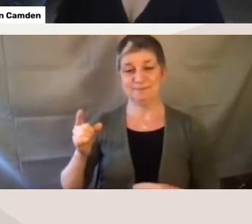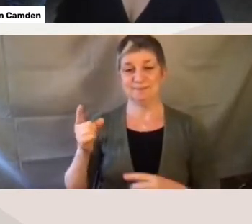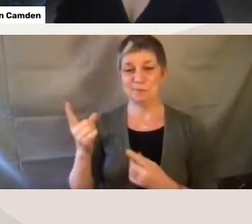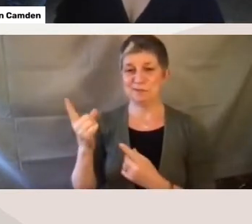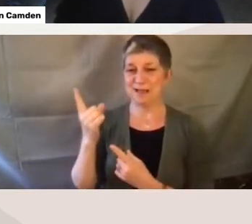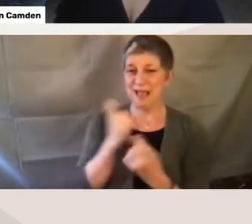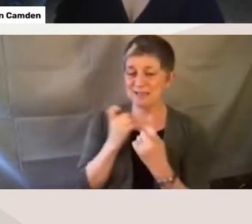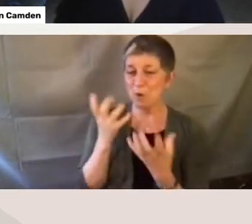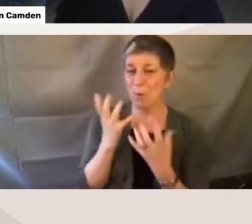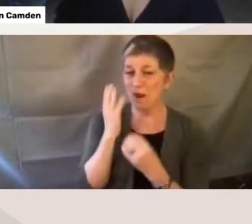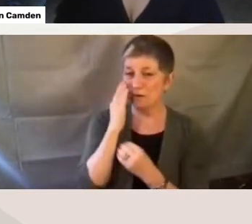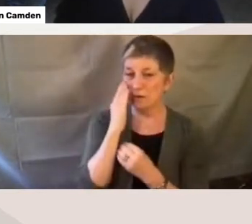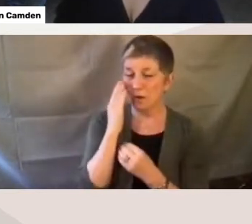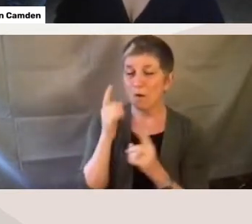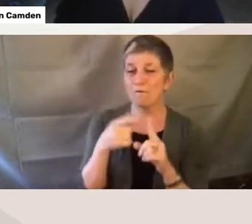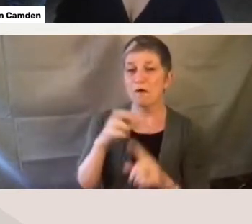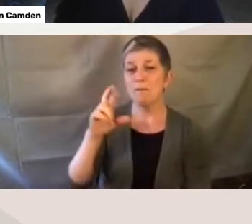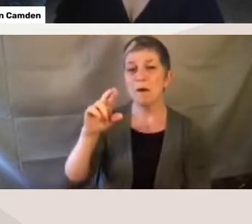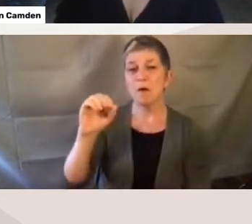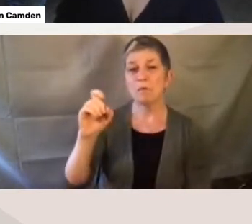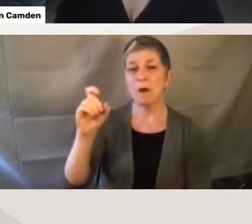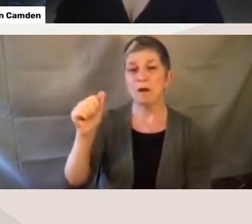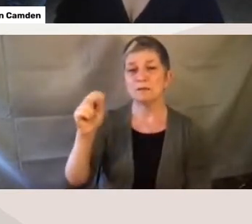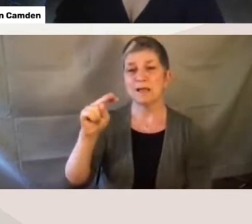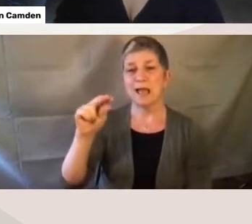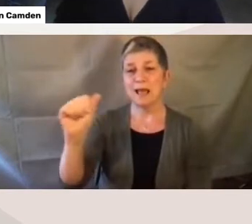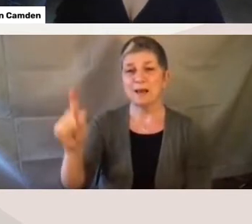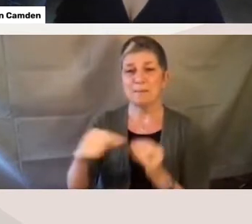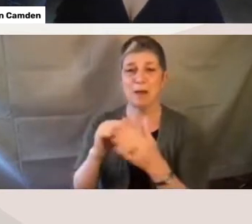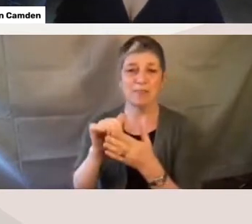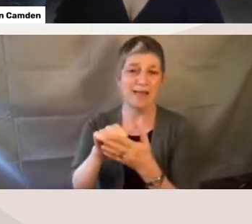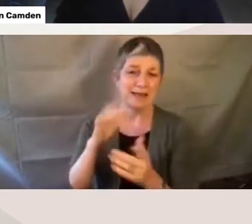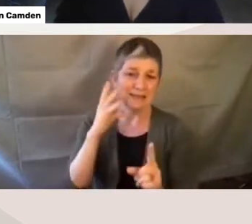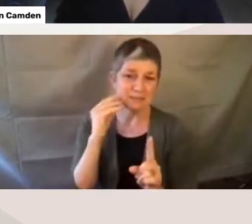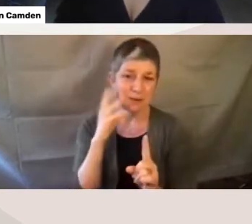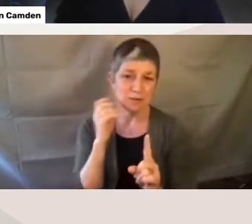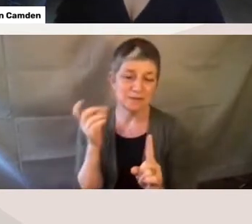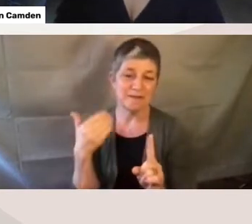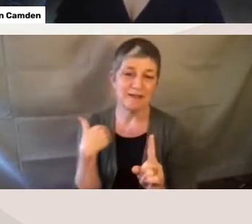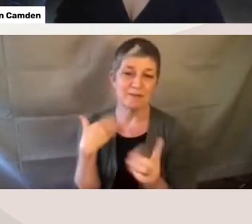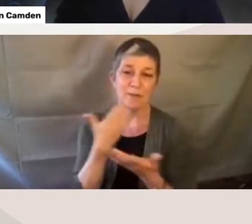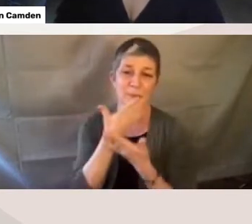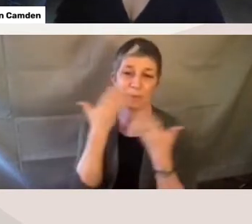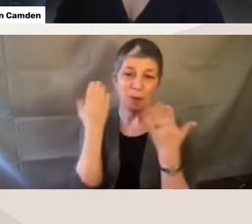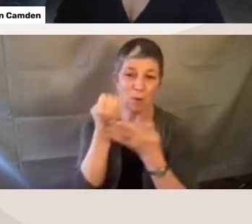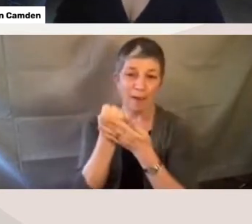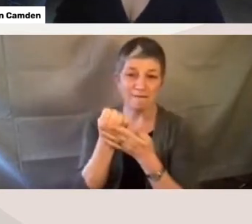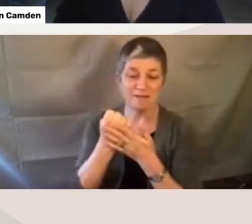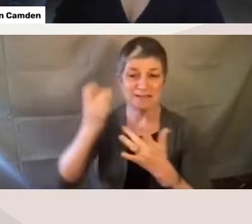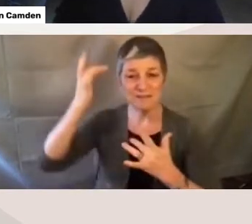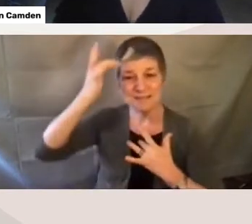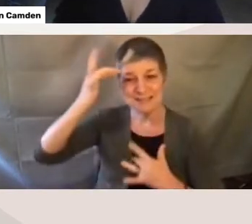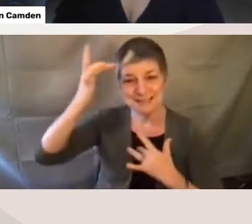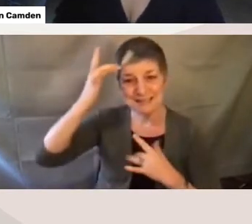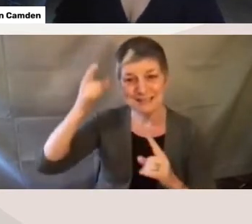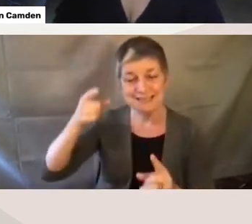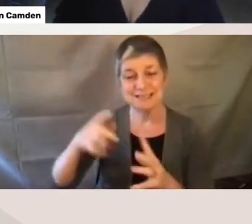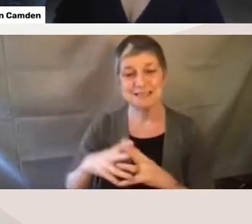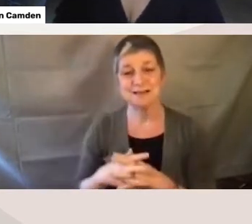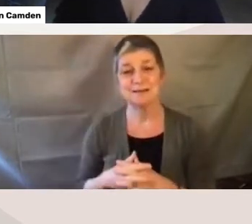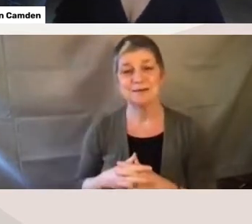asking and wanting to know from Roxana about that experience of having no evidence of disease